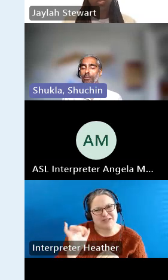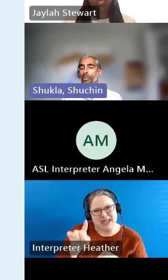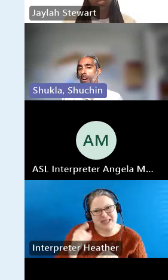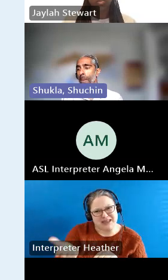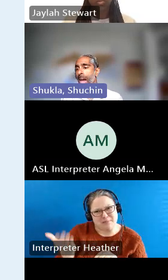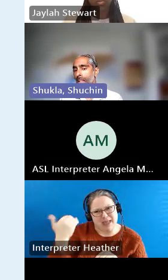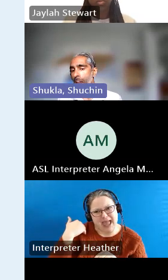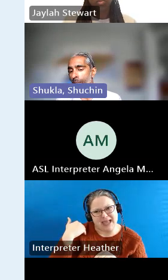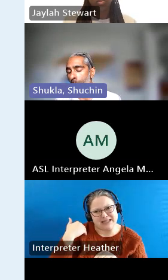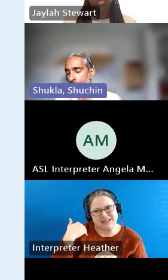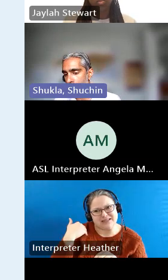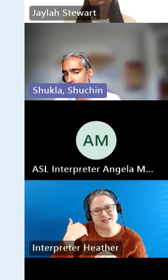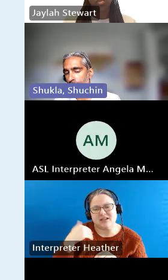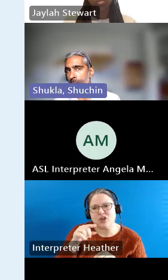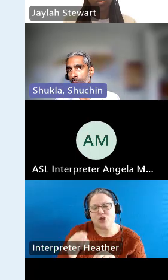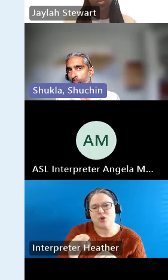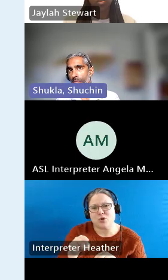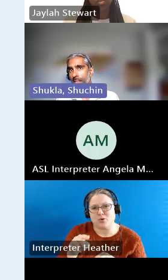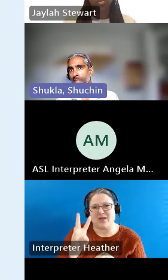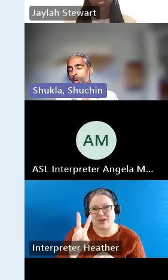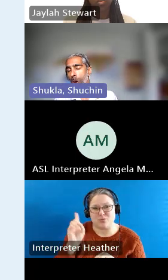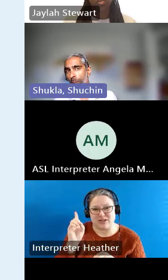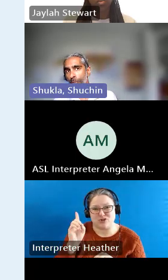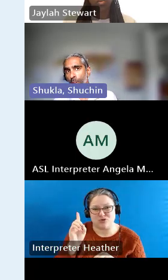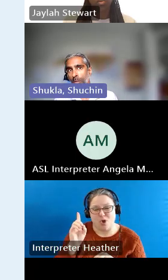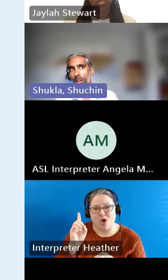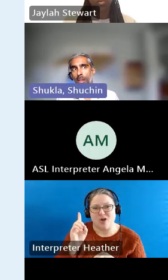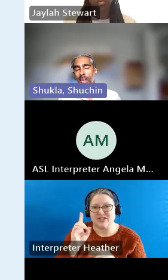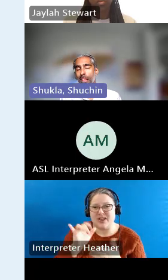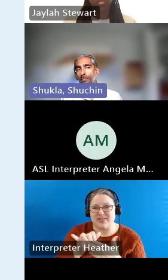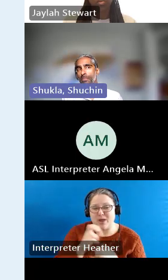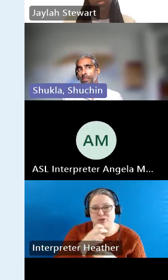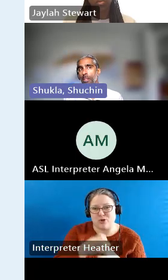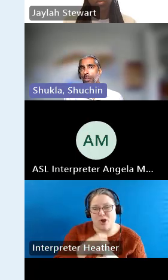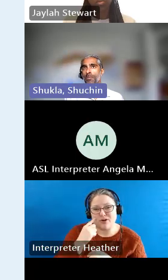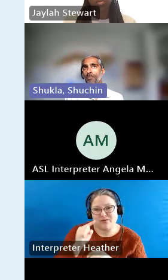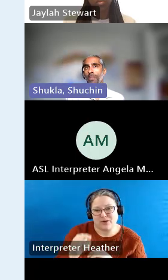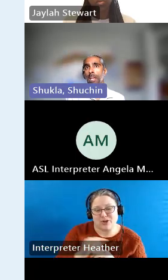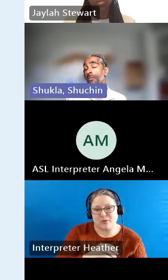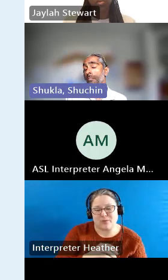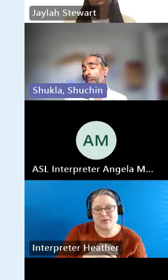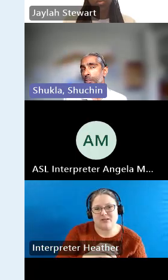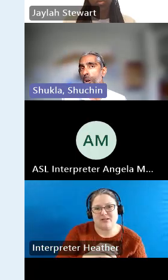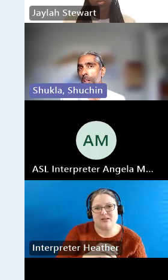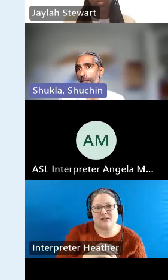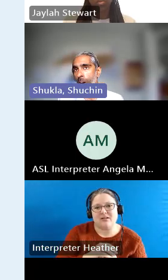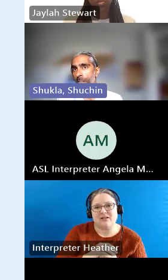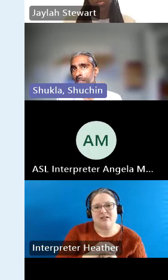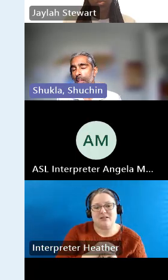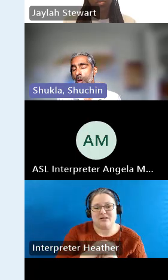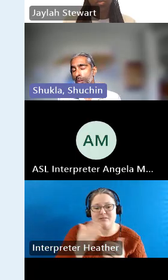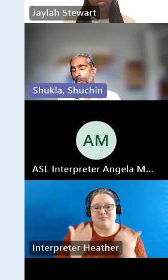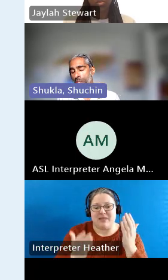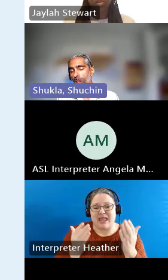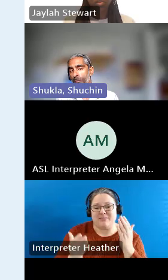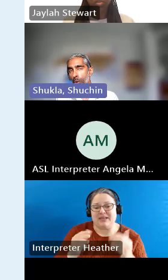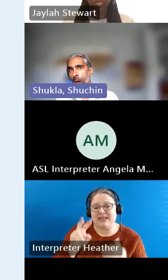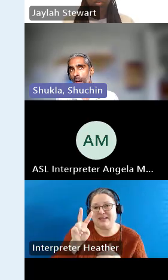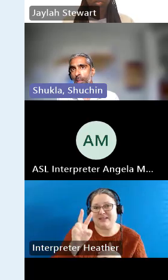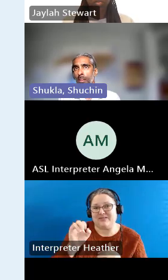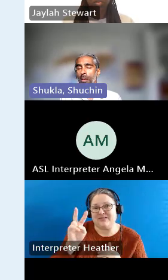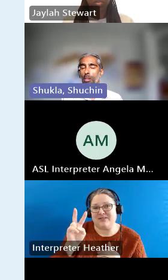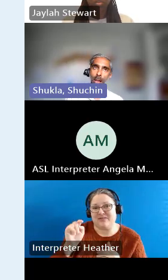you've had a lot of withdrawal symptoms and cravings, and that was hard for you. And, being on the Vivitrol involves like going